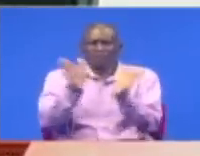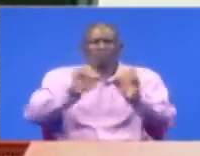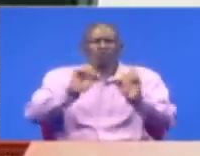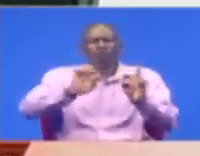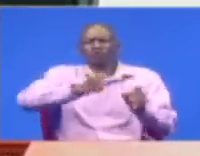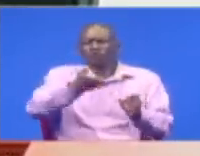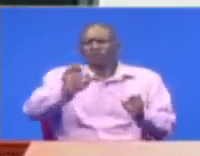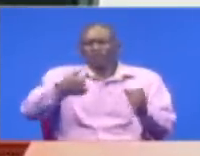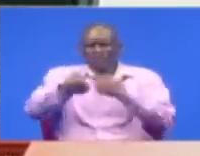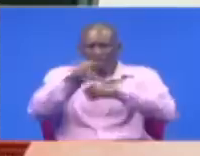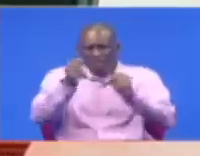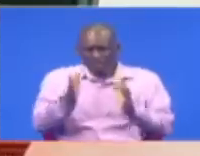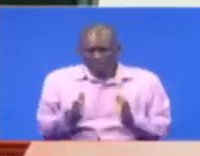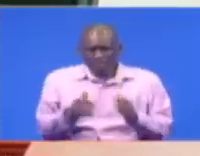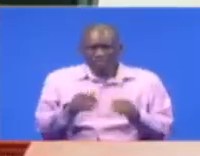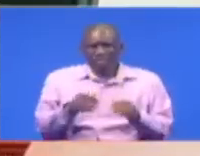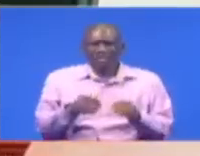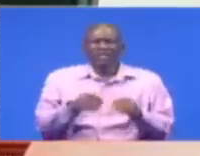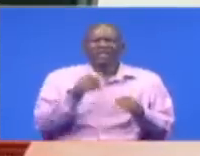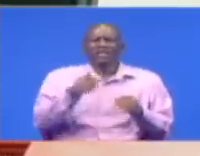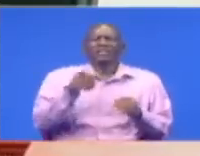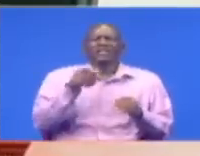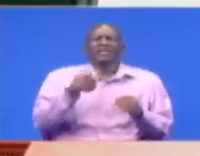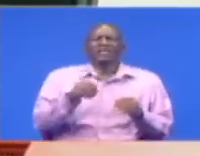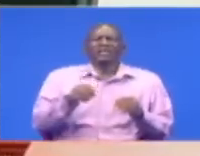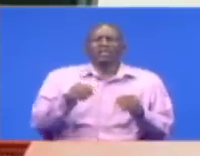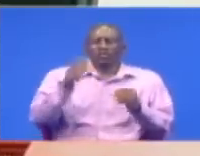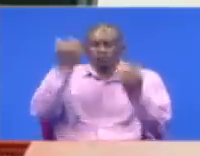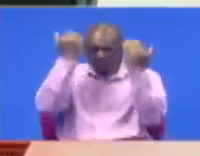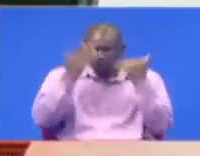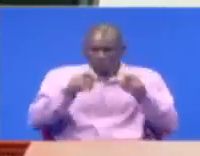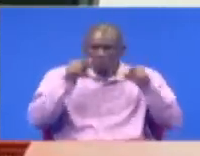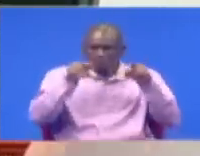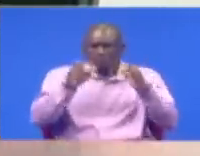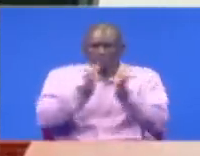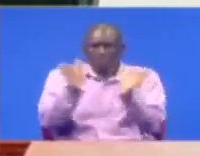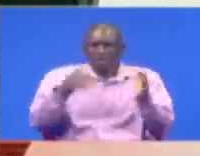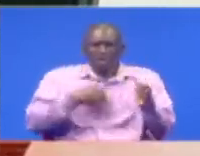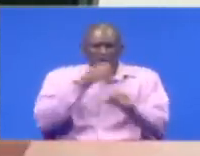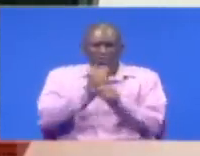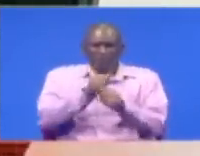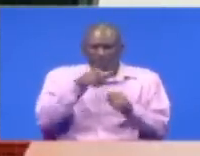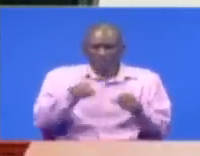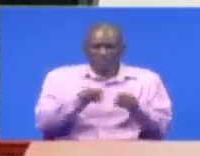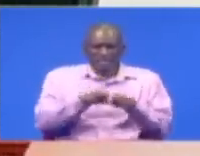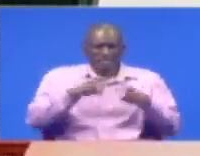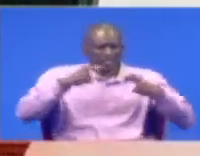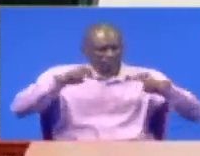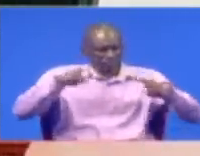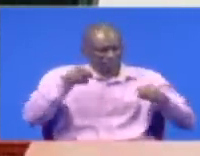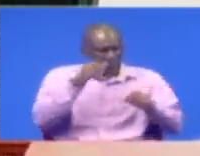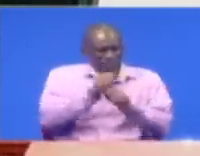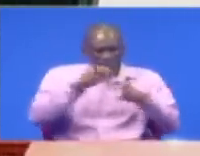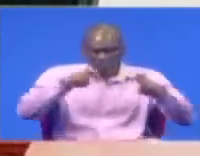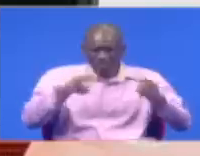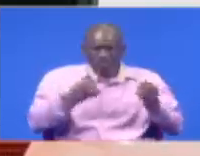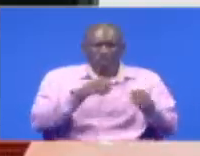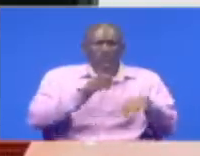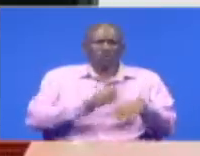actors, it's the judiciary. And when, for example, and I've done this as an empirical study,